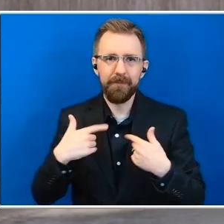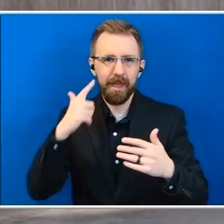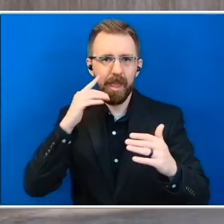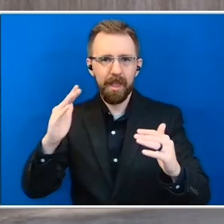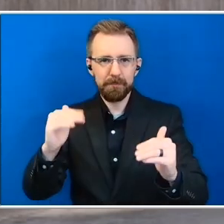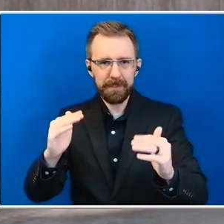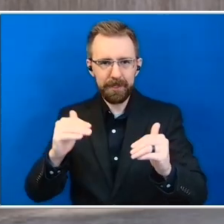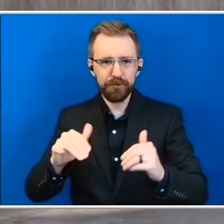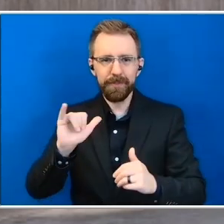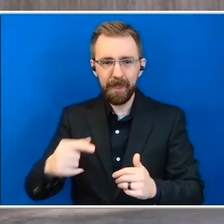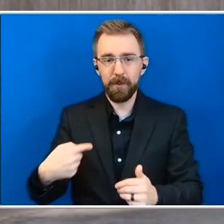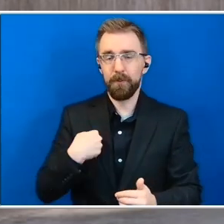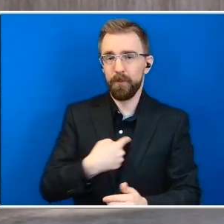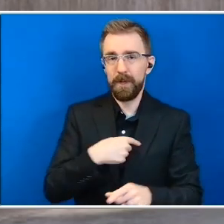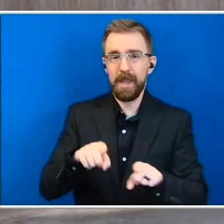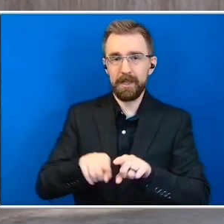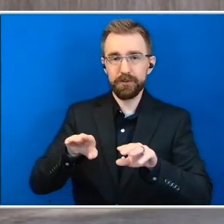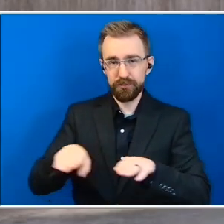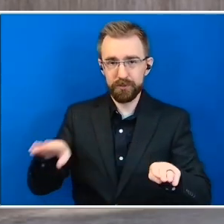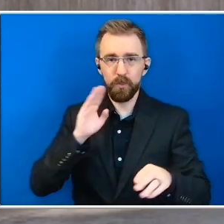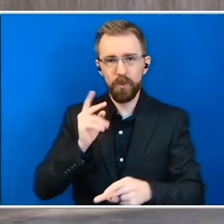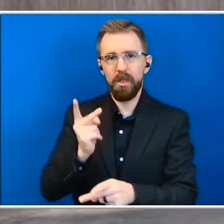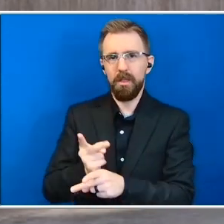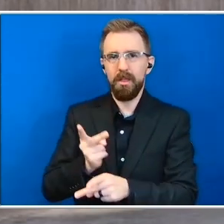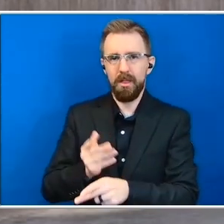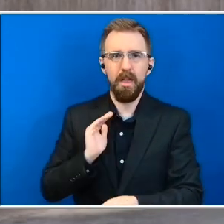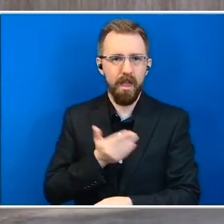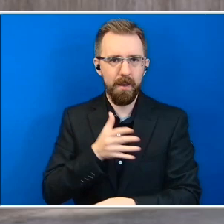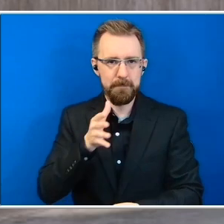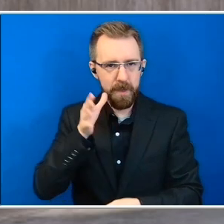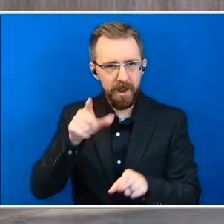that we as children will take care of our parents as they